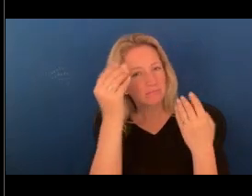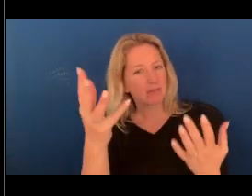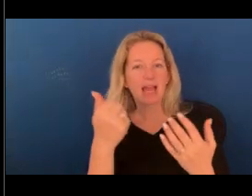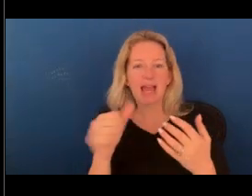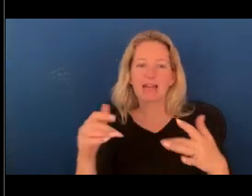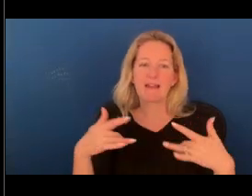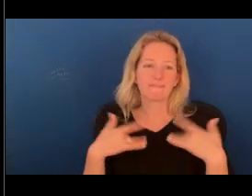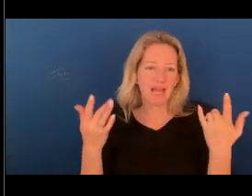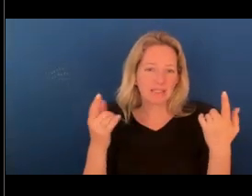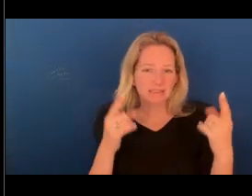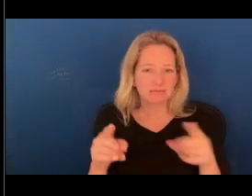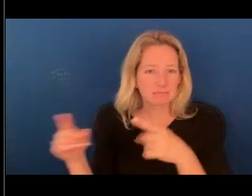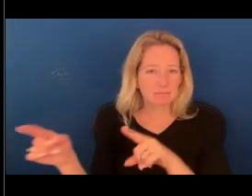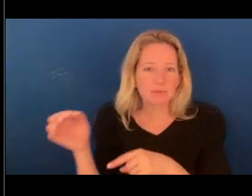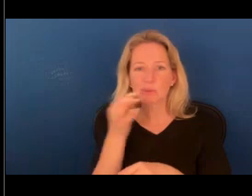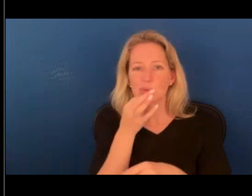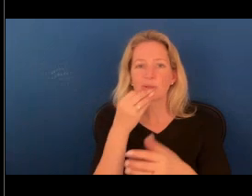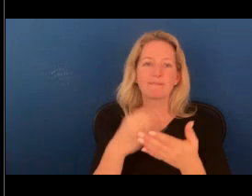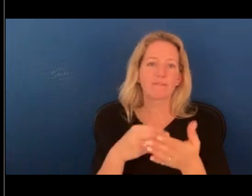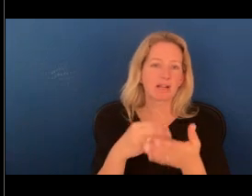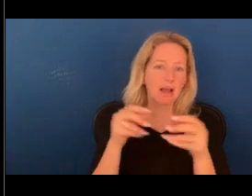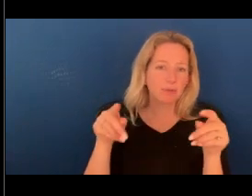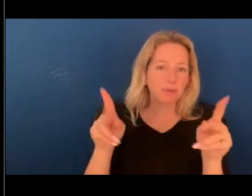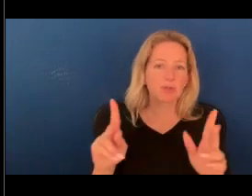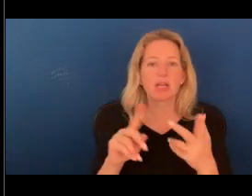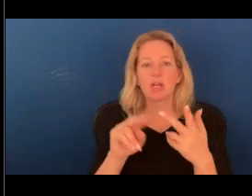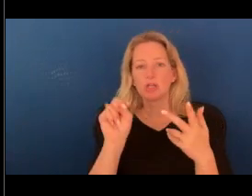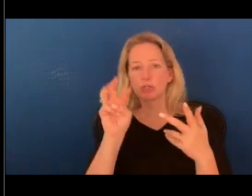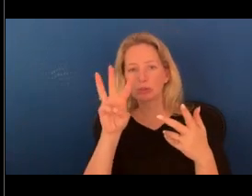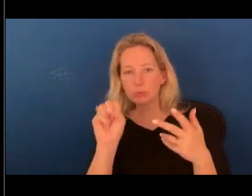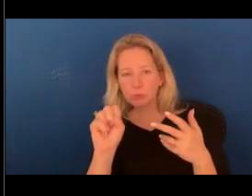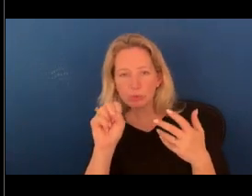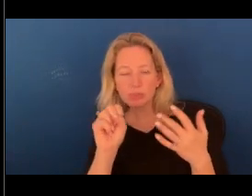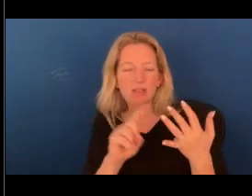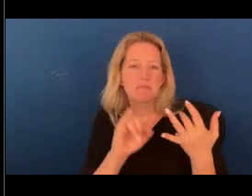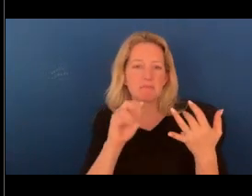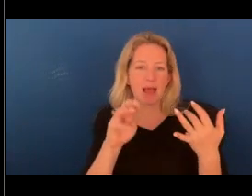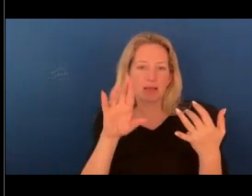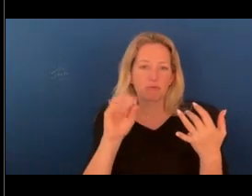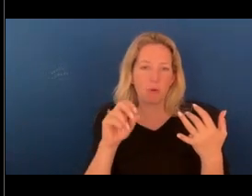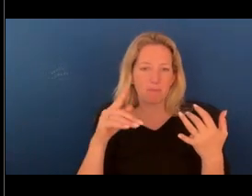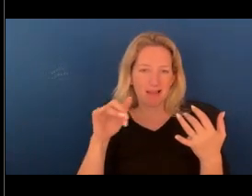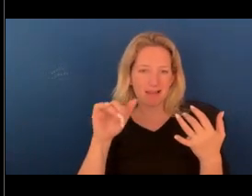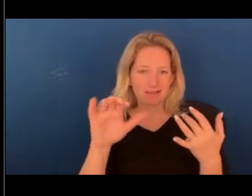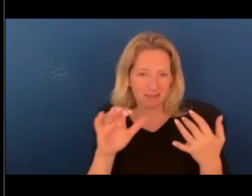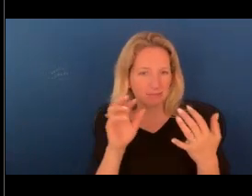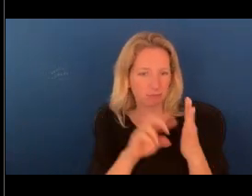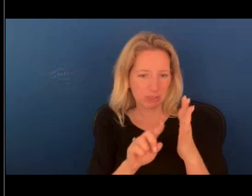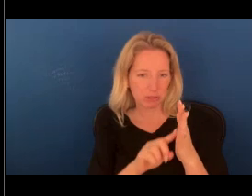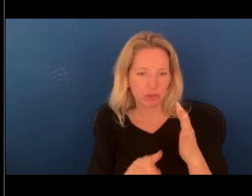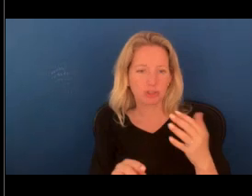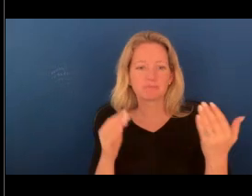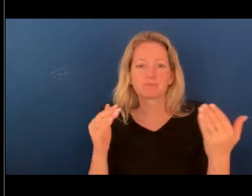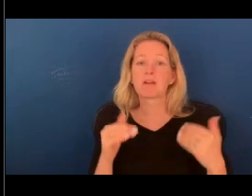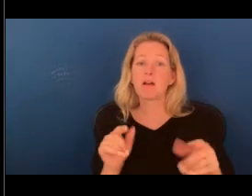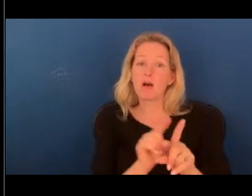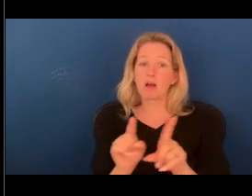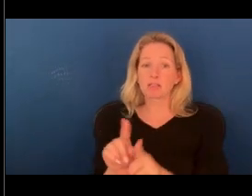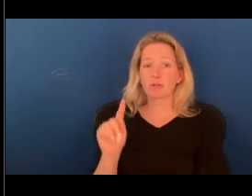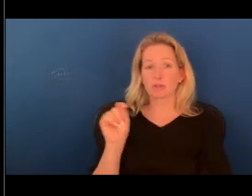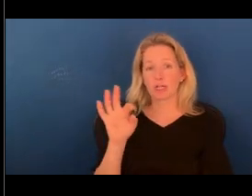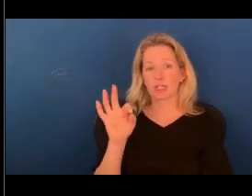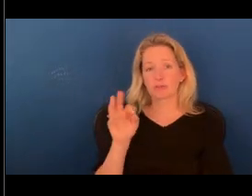funding opportunities, news items, and microplastics research. We also have a webinar series through which we usually try to have